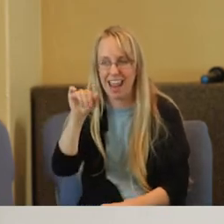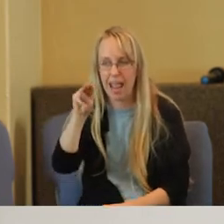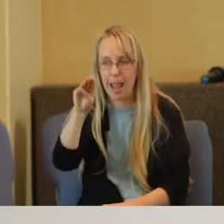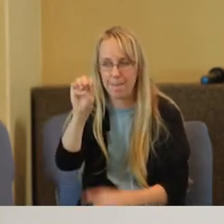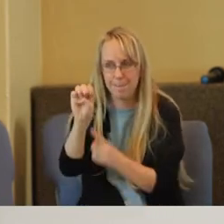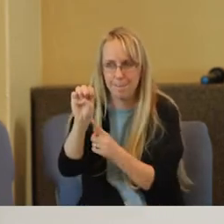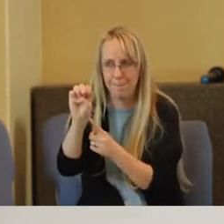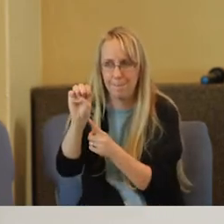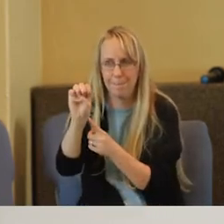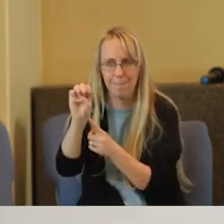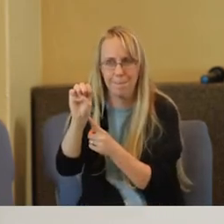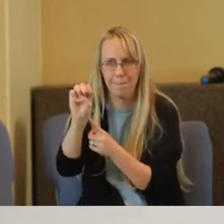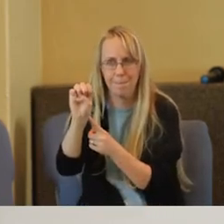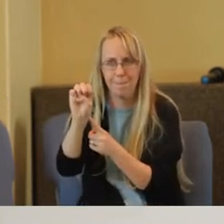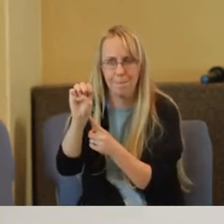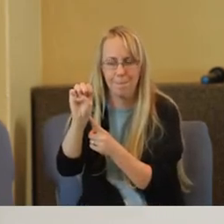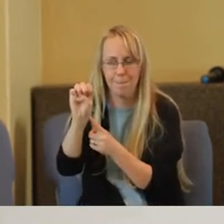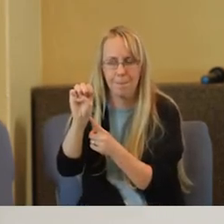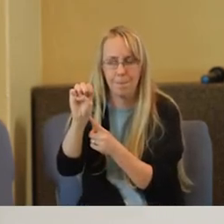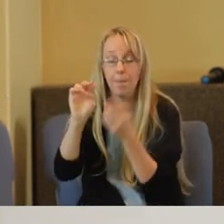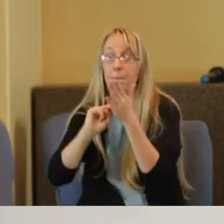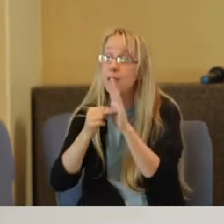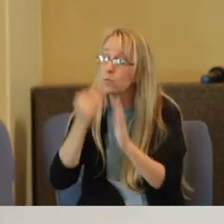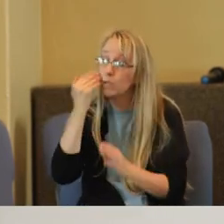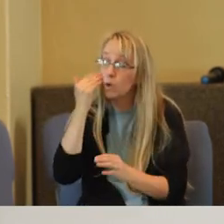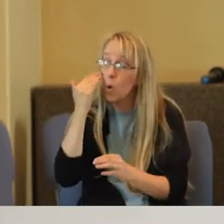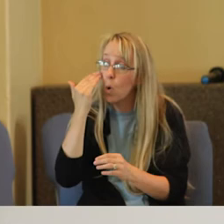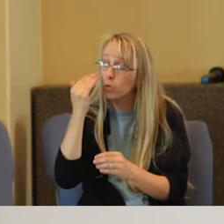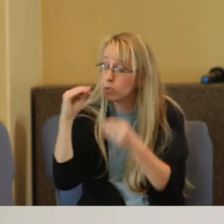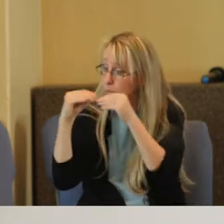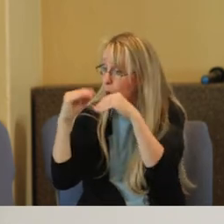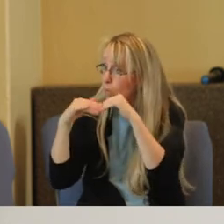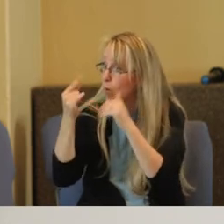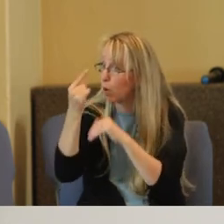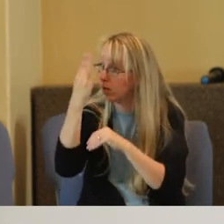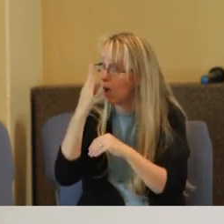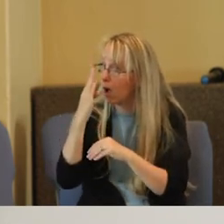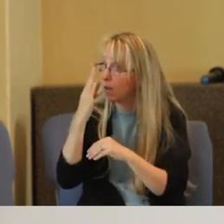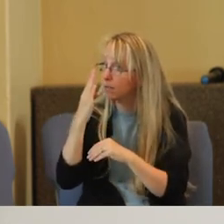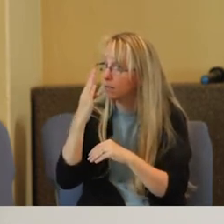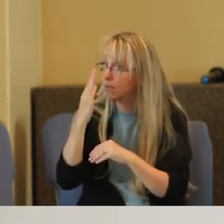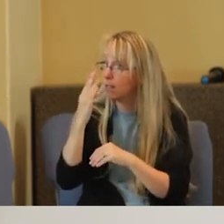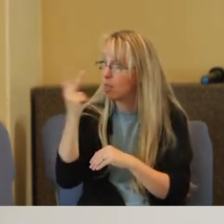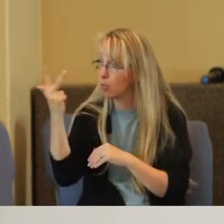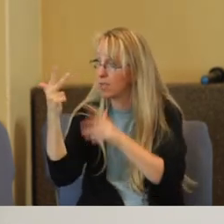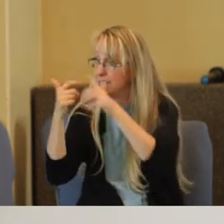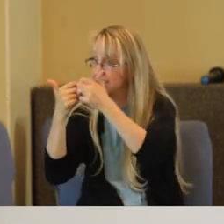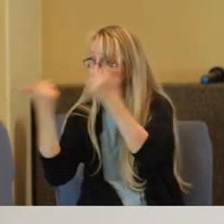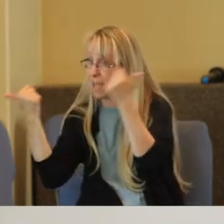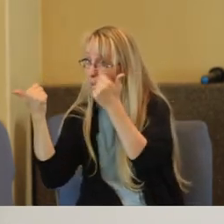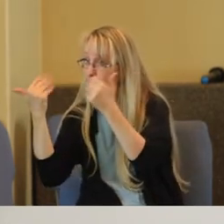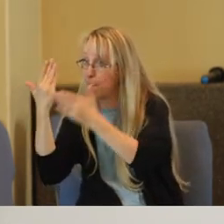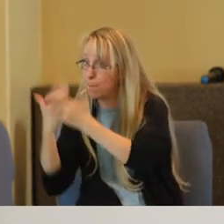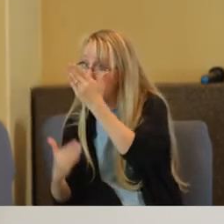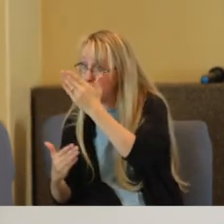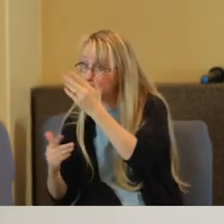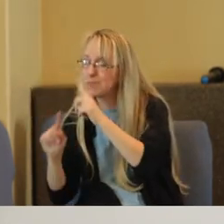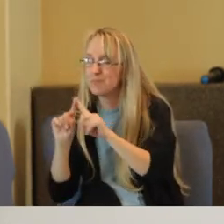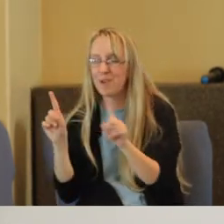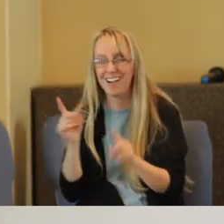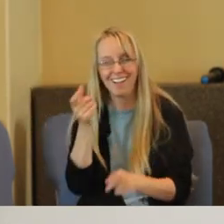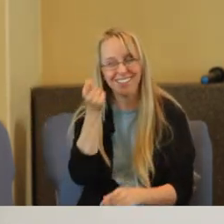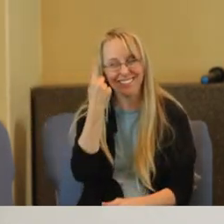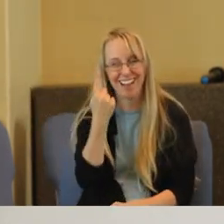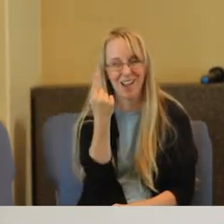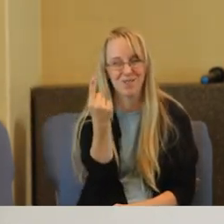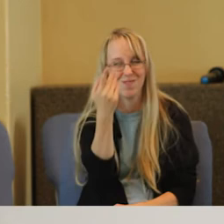right? He has three names or three persons, but it's one God. But I'm baptized